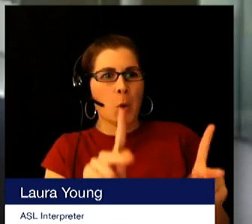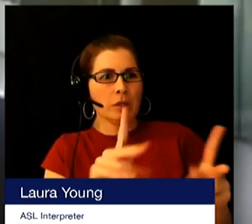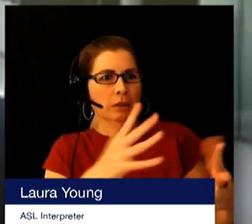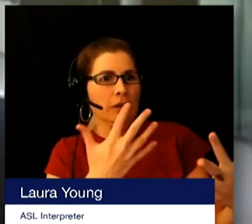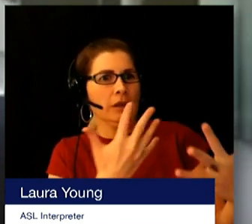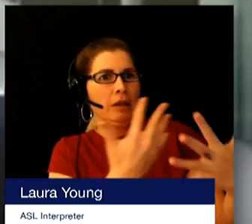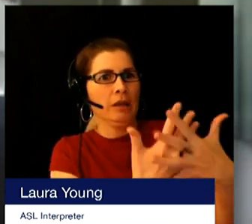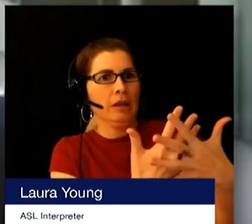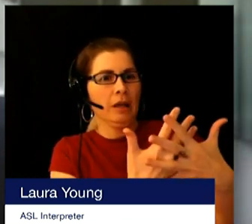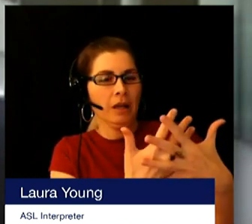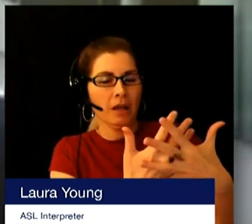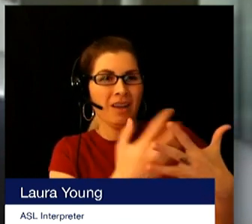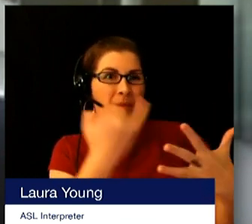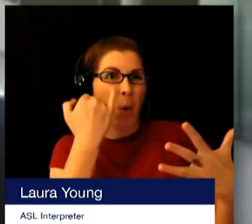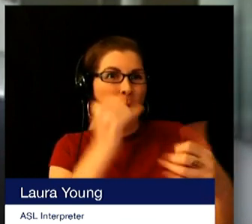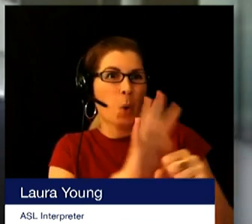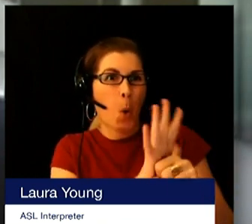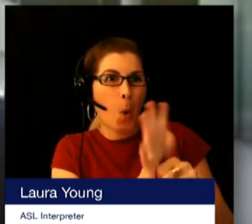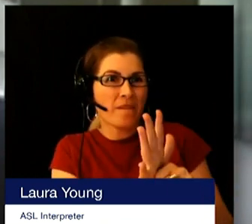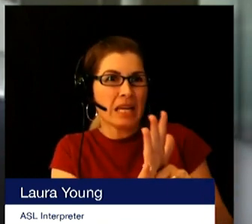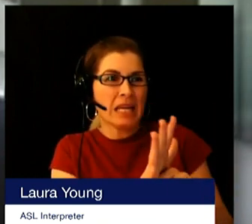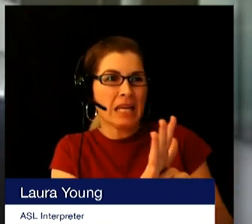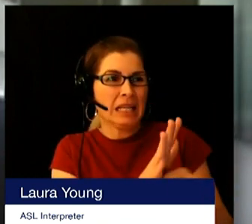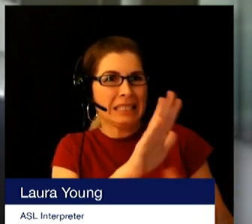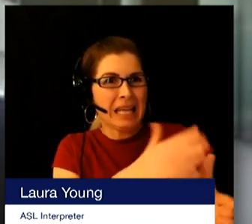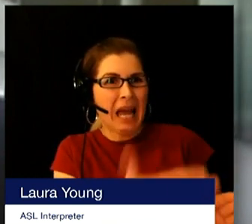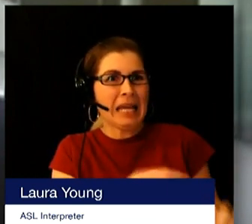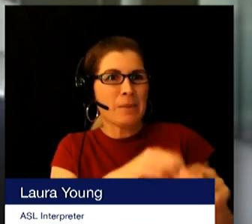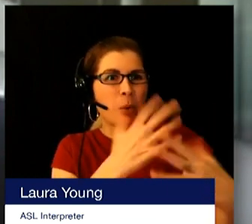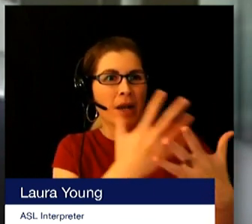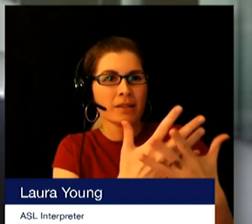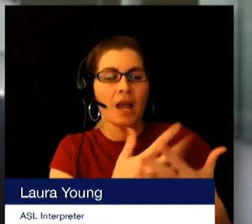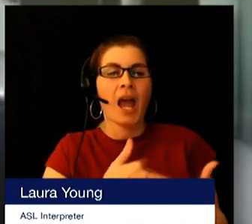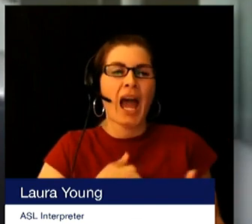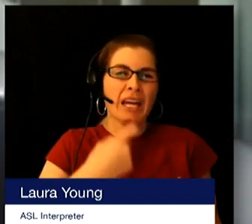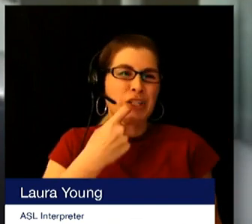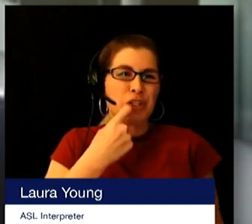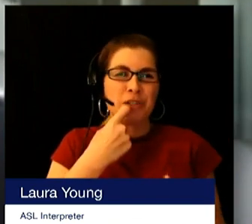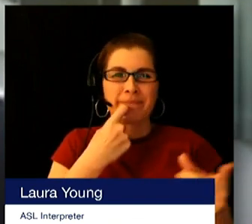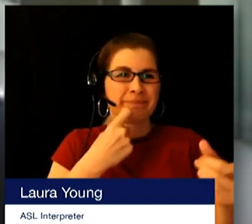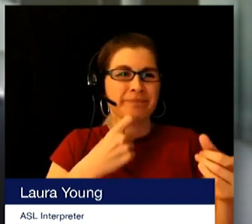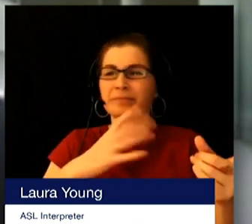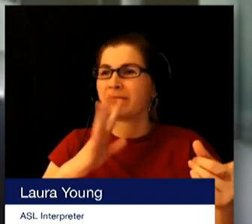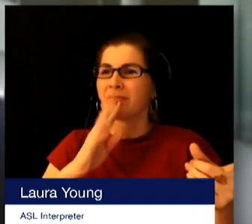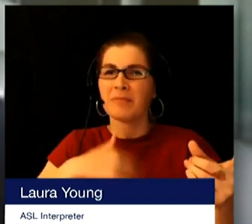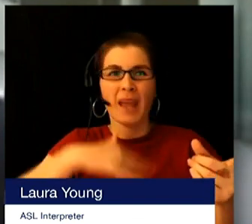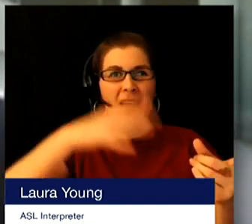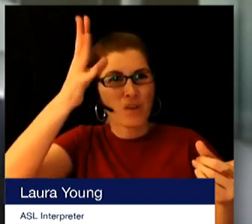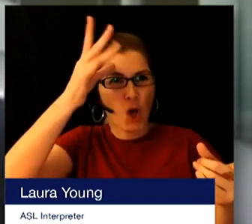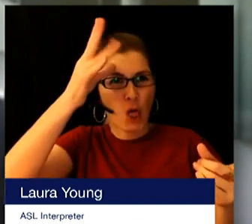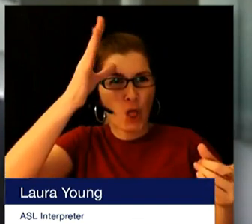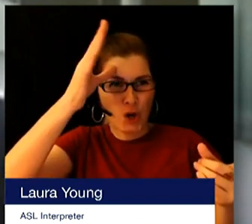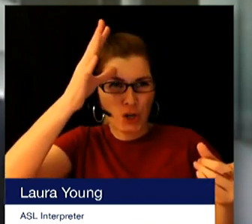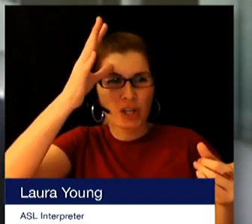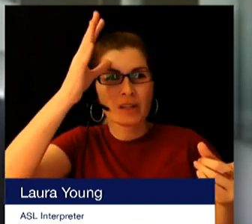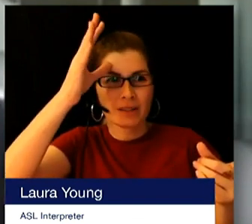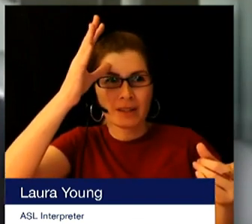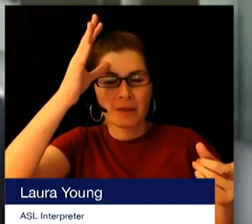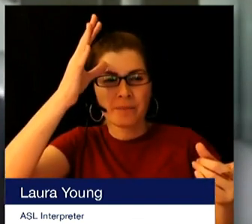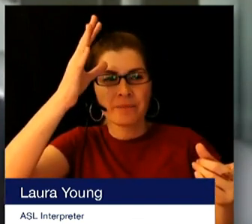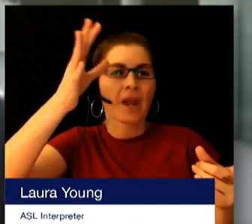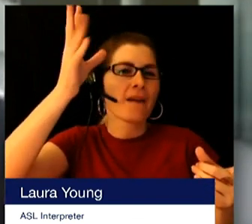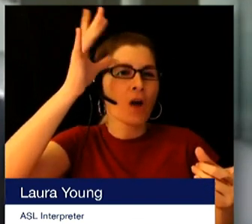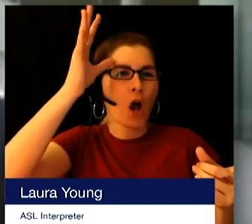one to COVID. I spoke with my father on a phone call from his prison earlier today. The fact that he's